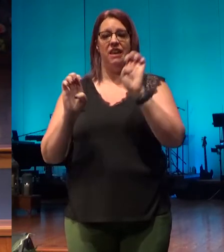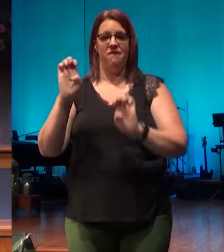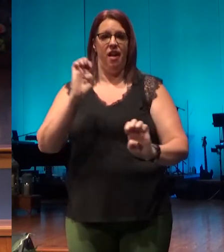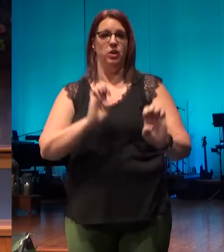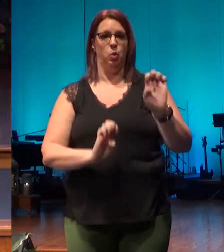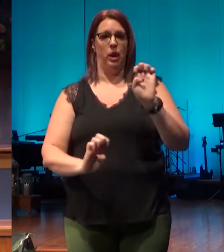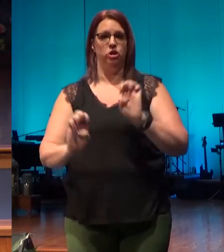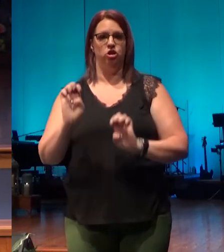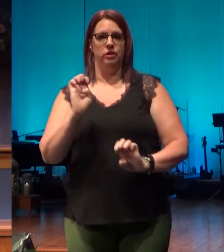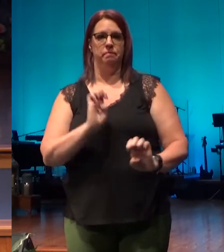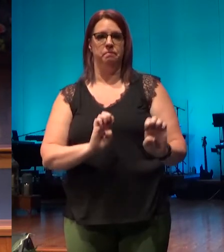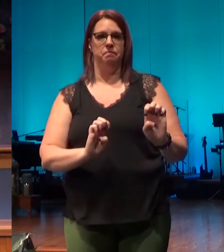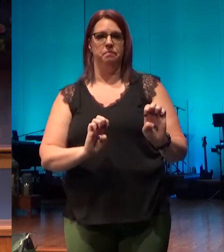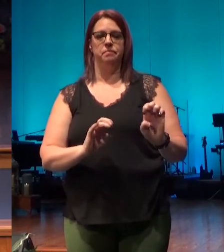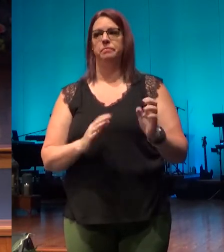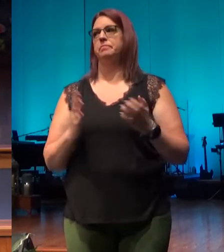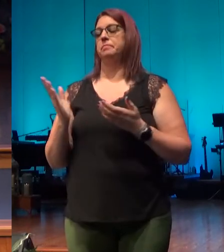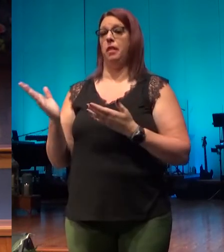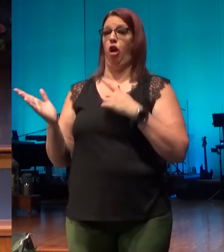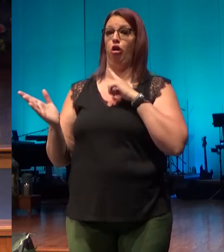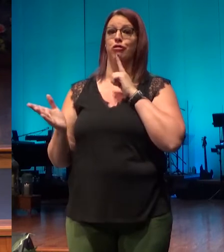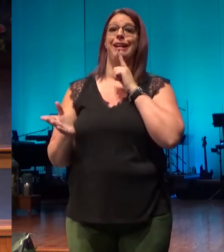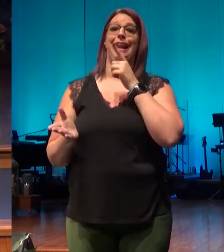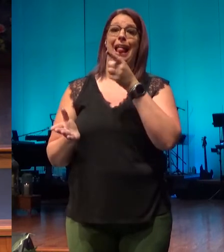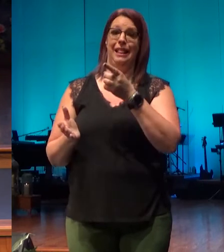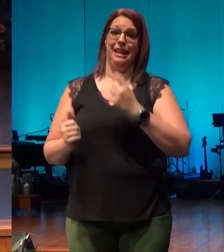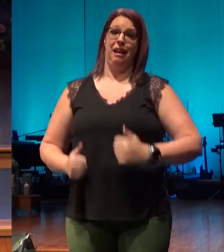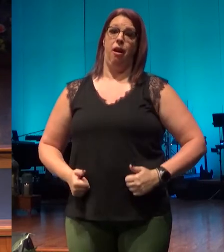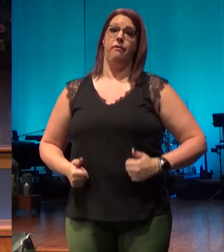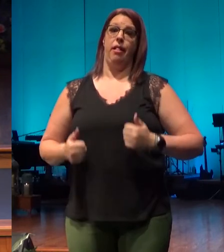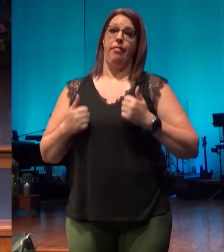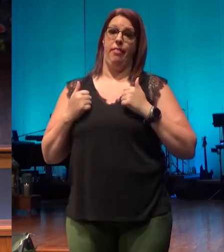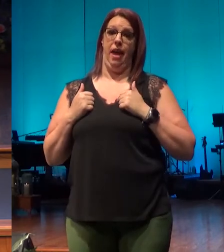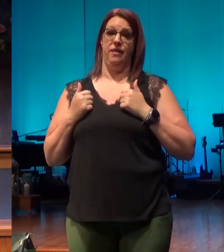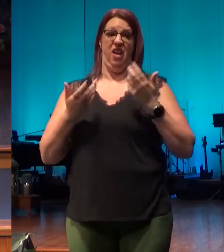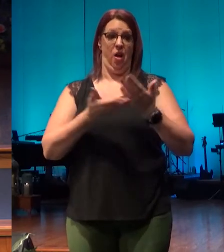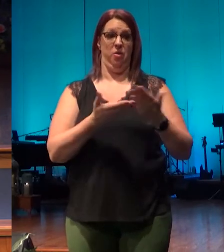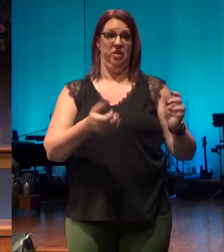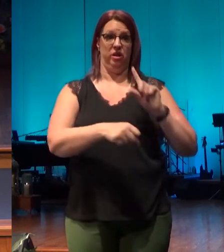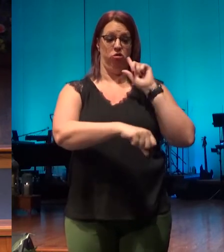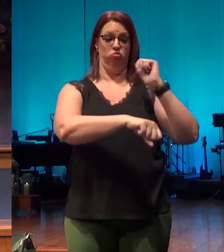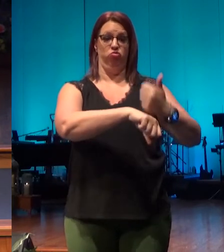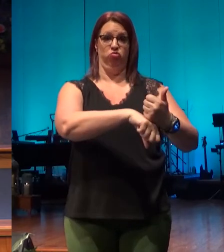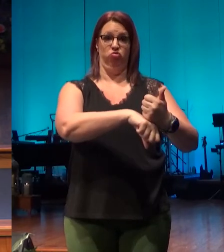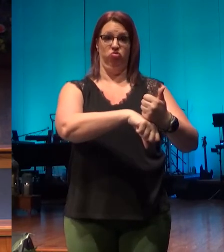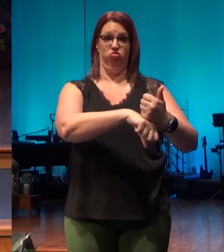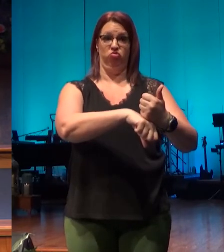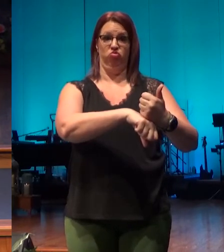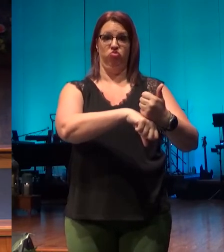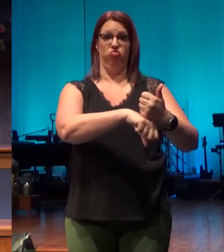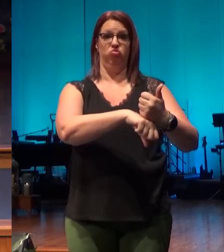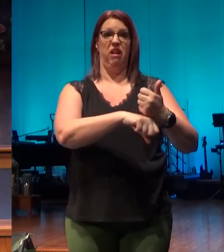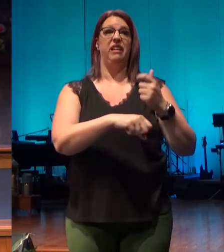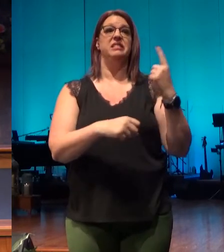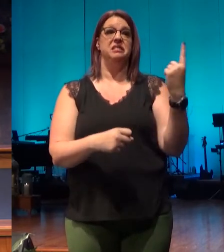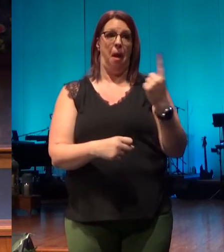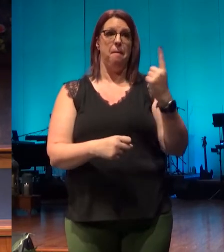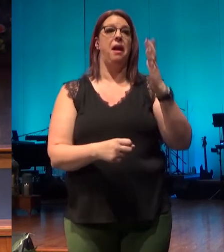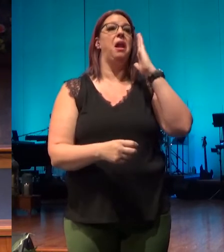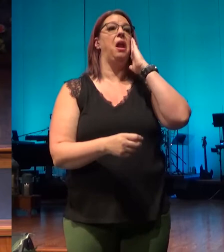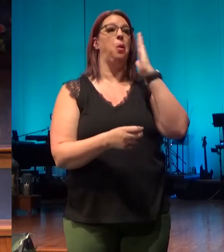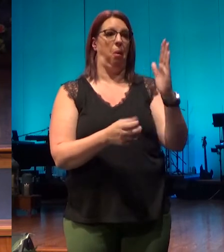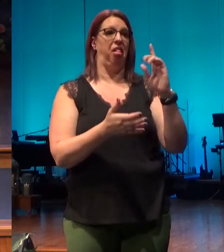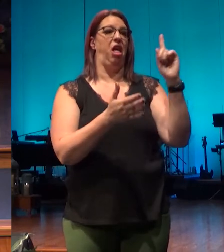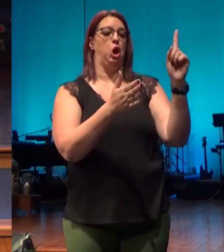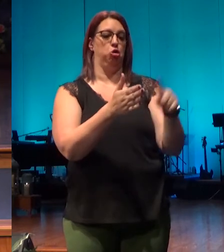Here's the reality of life. The way things are set up, none of us are getting out of here without somebody criticizing us or giving